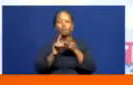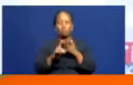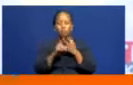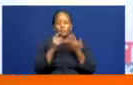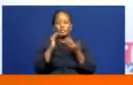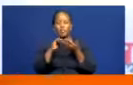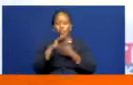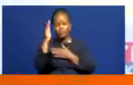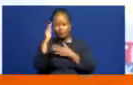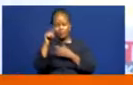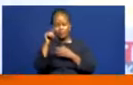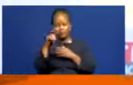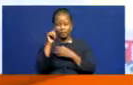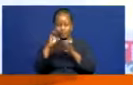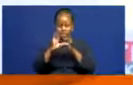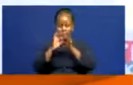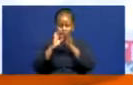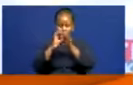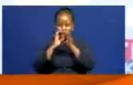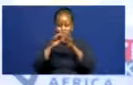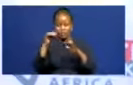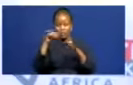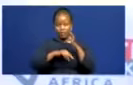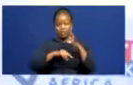resonates deeply with Kenya.